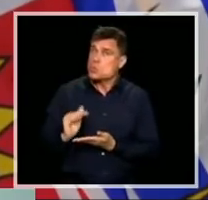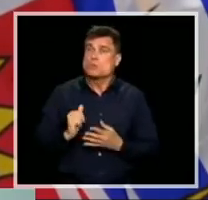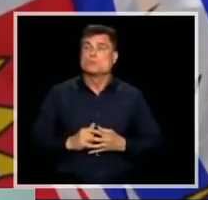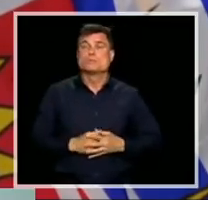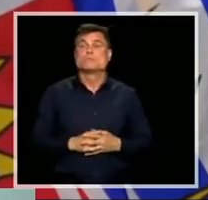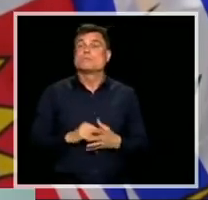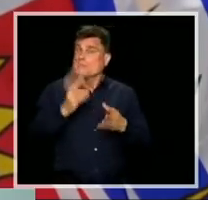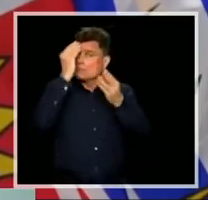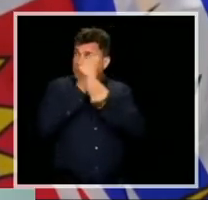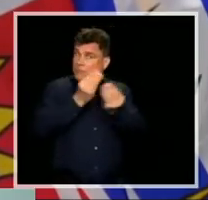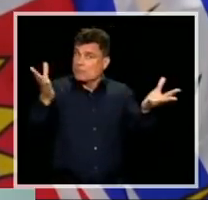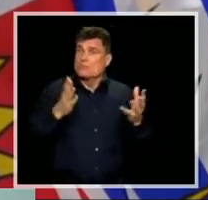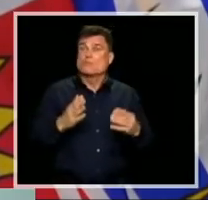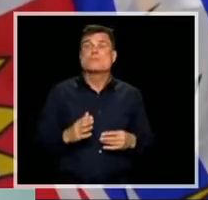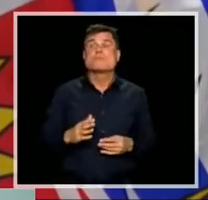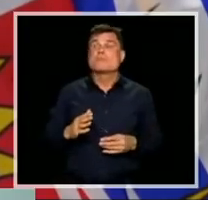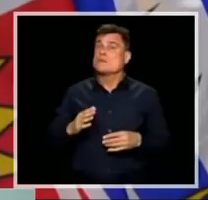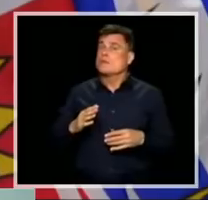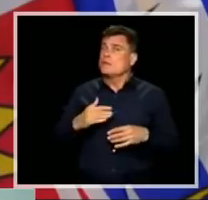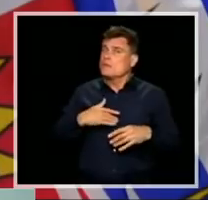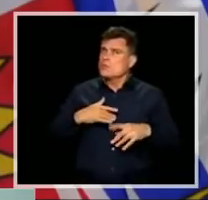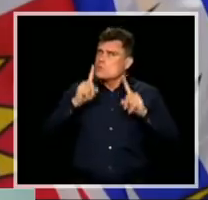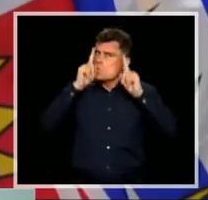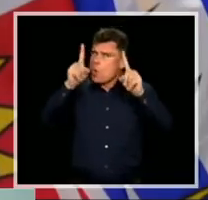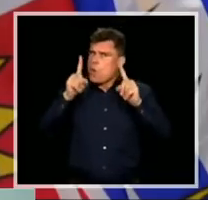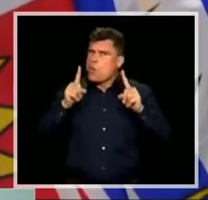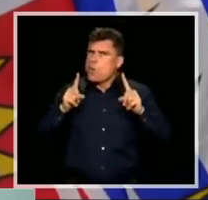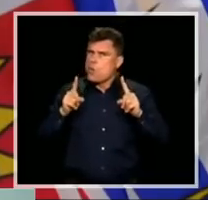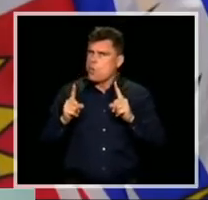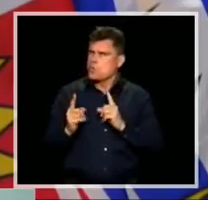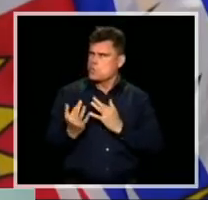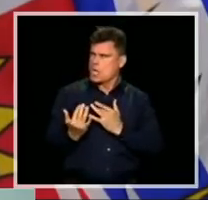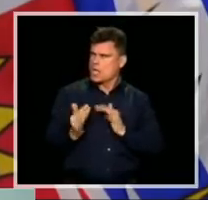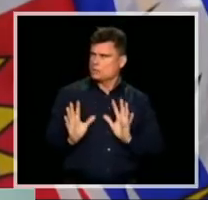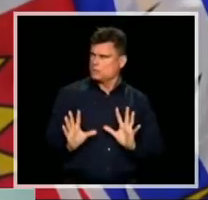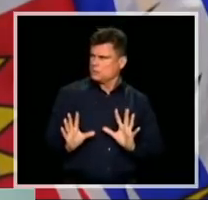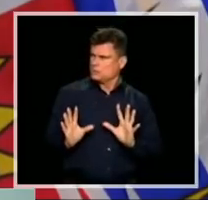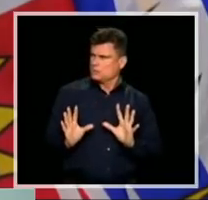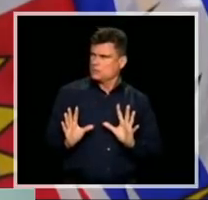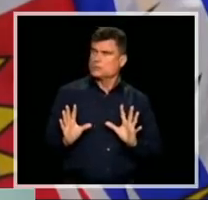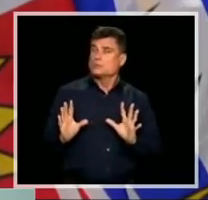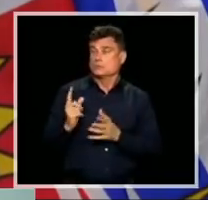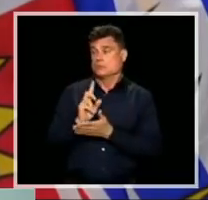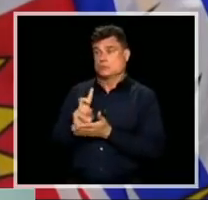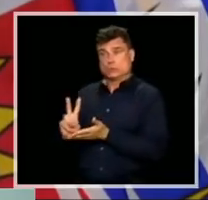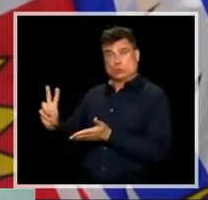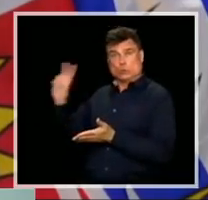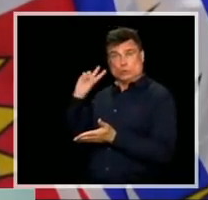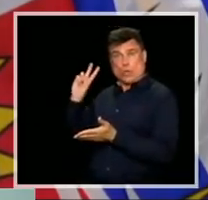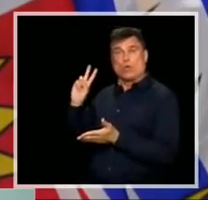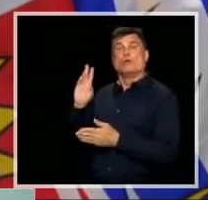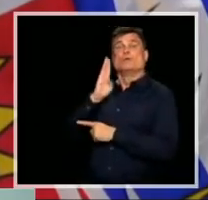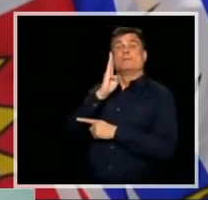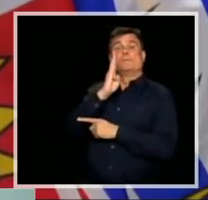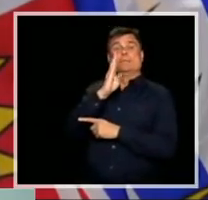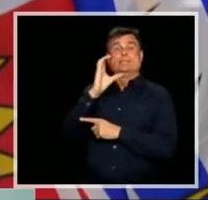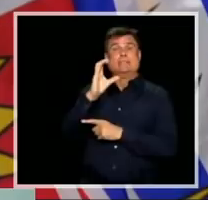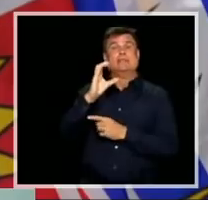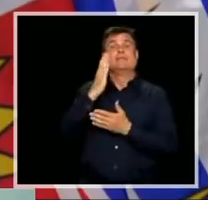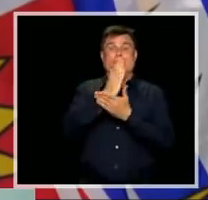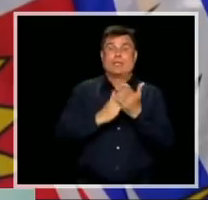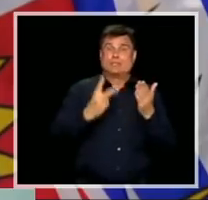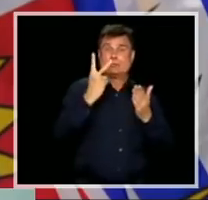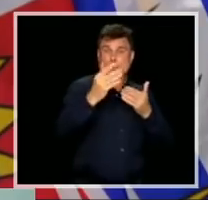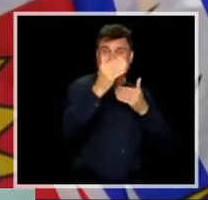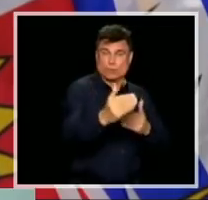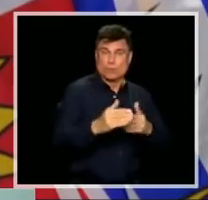cautious approach that we are taking. And this cautious approach as well will help us learn and help us understand and have the tools